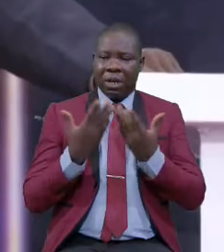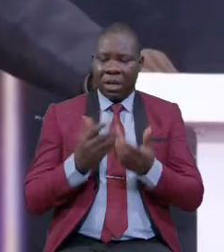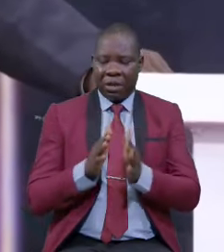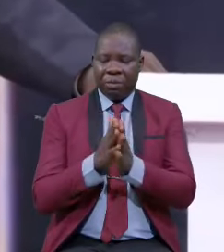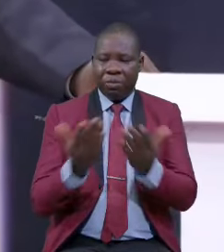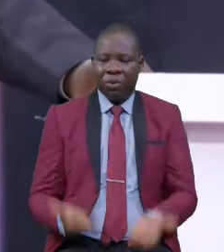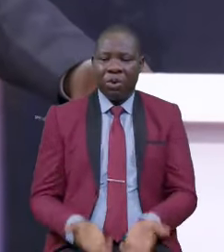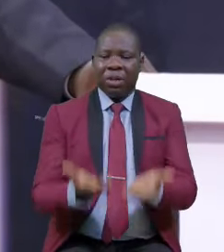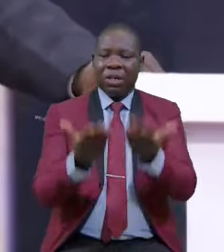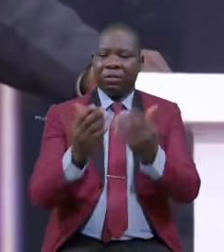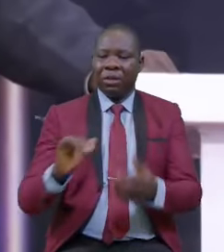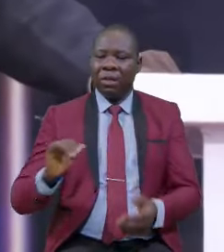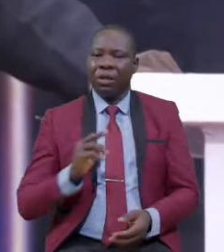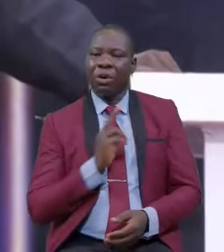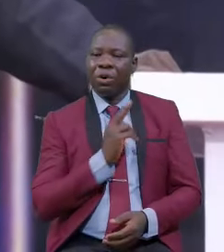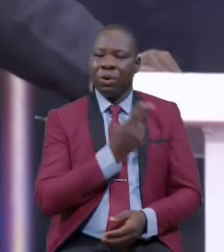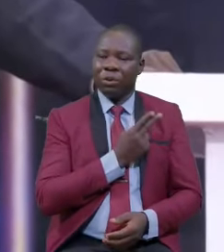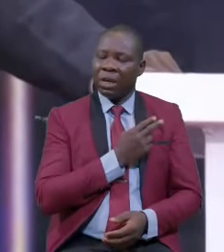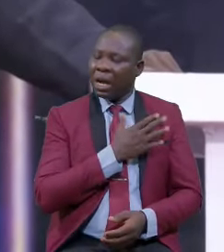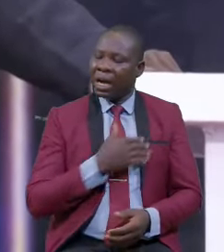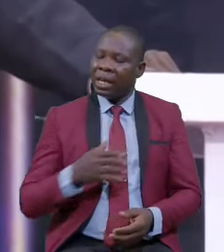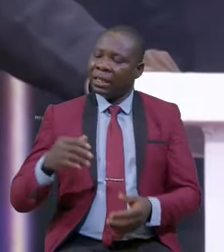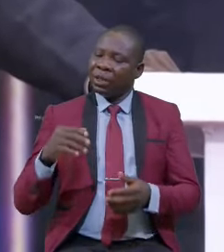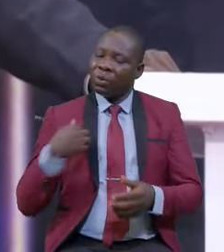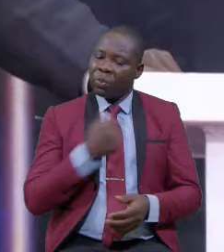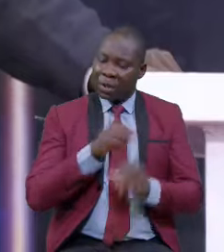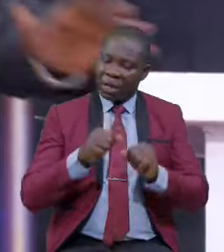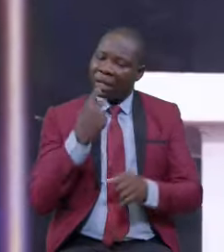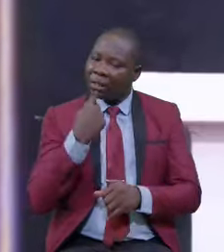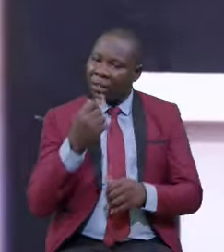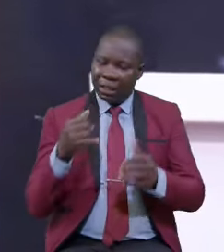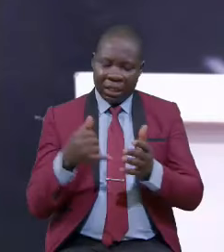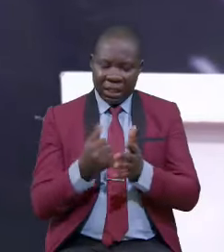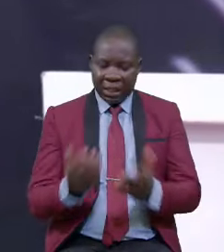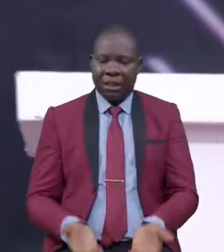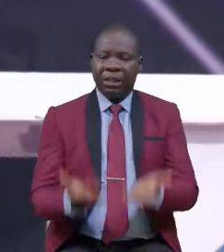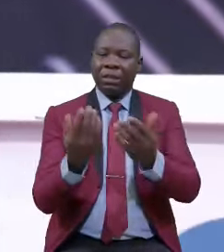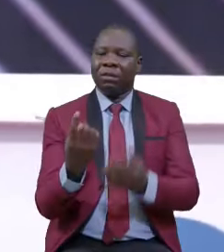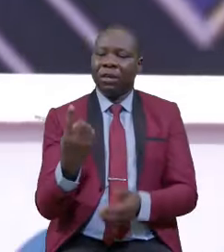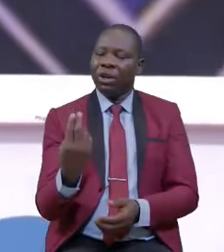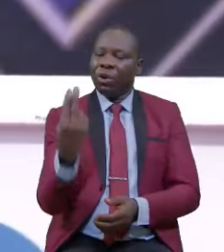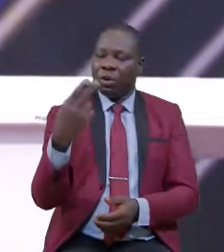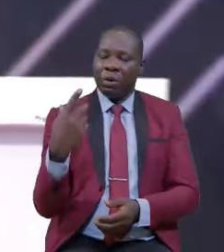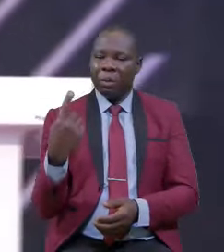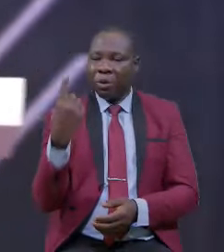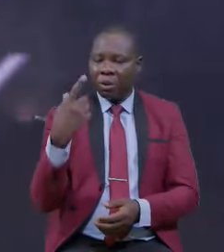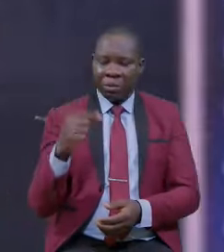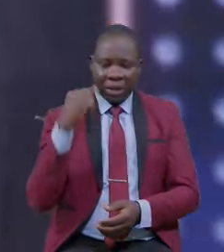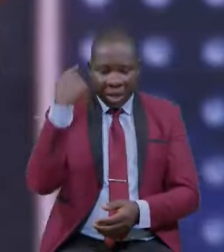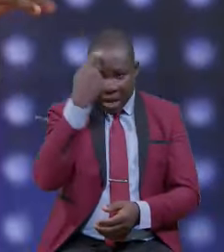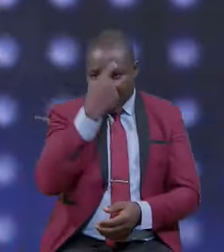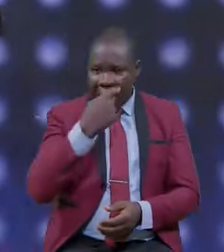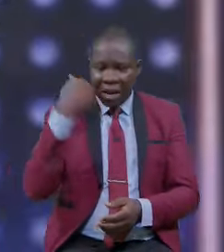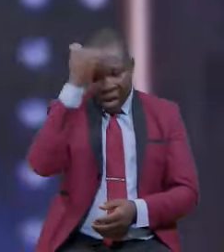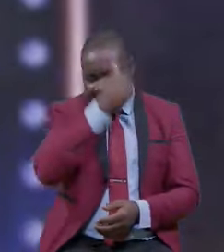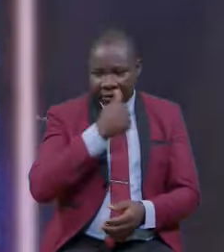the Gentiles. It lifted up the Africans. It lifted up the people in the village. I get to that